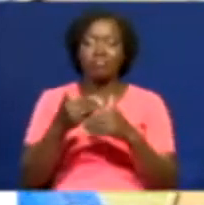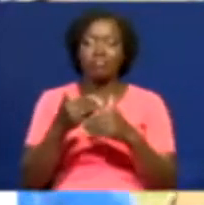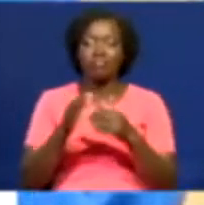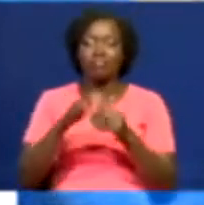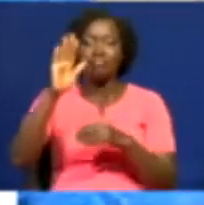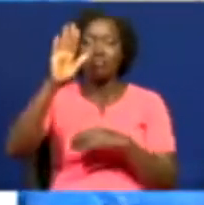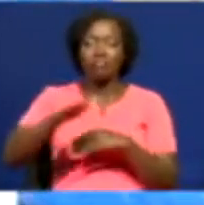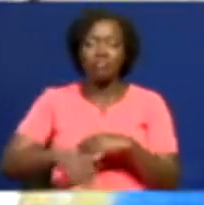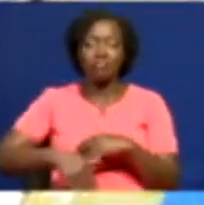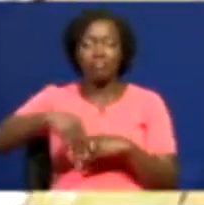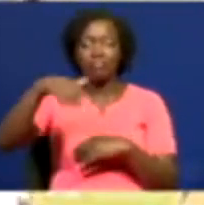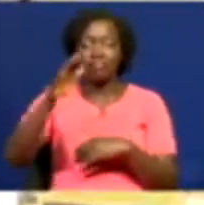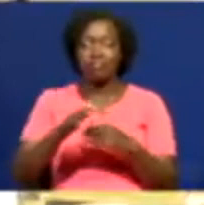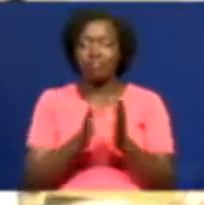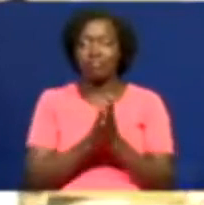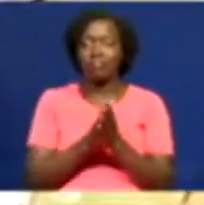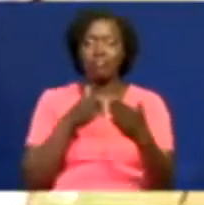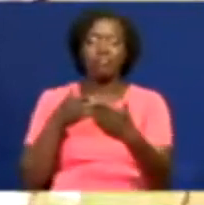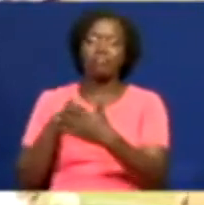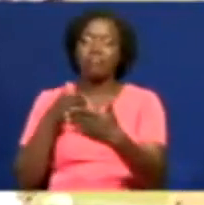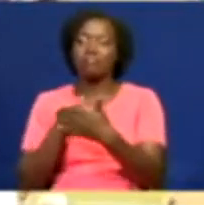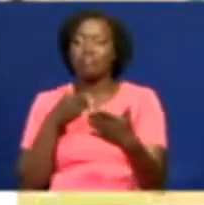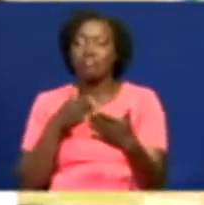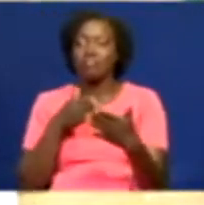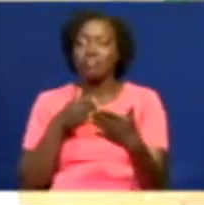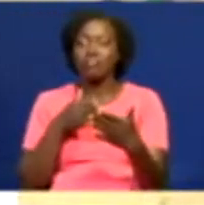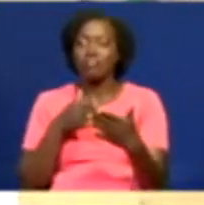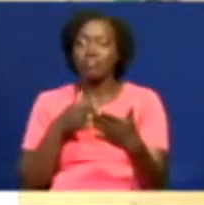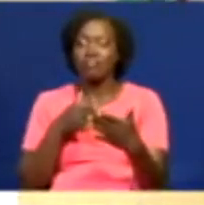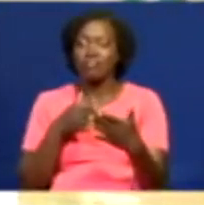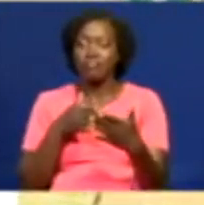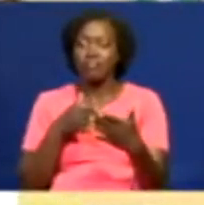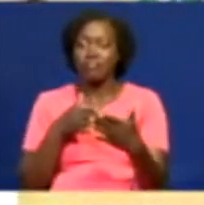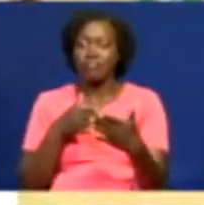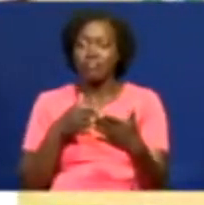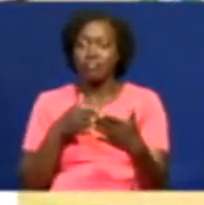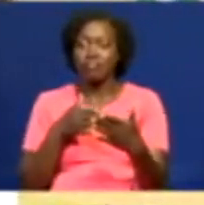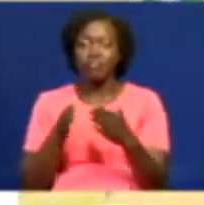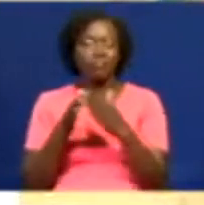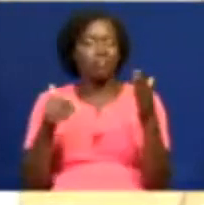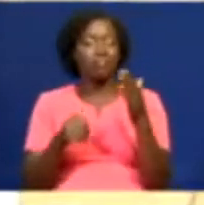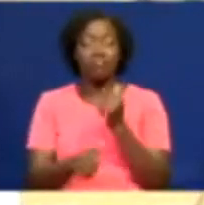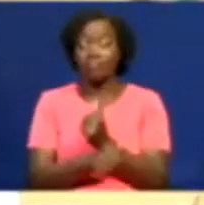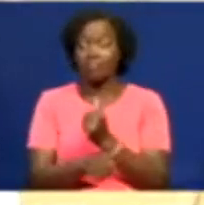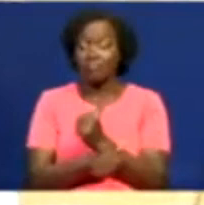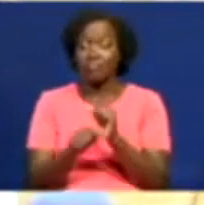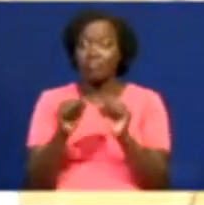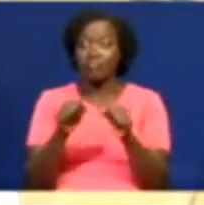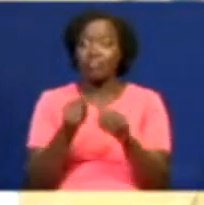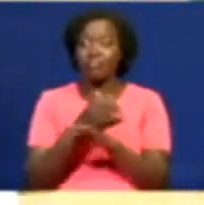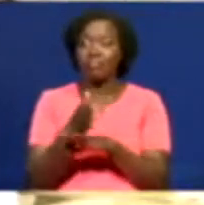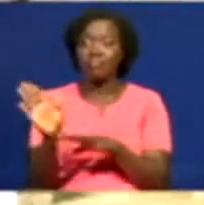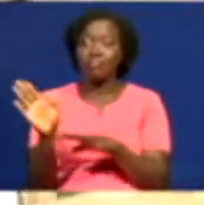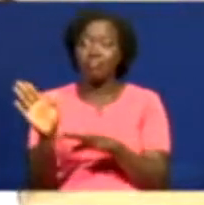walls and artificial barriers along the coastline, that's a real big threat, and we may end up losing